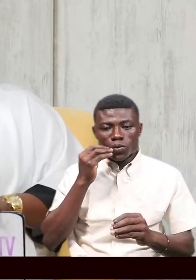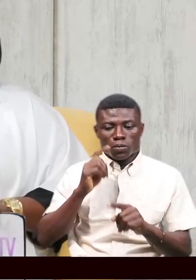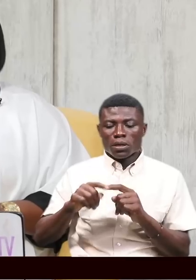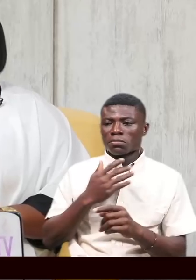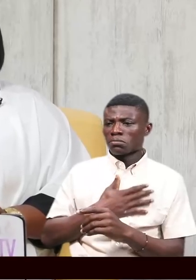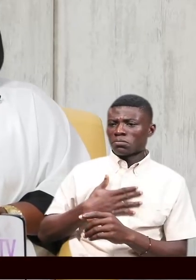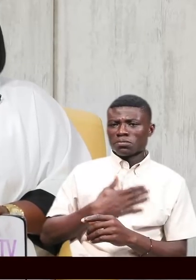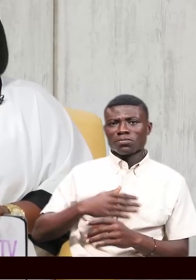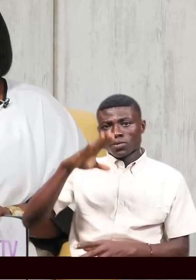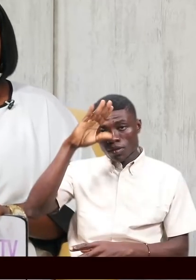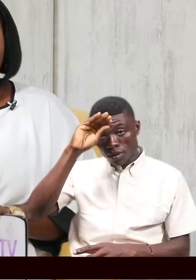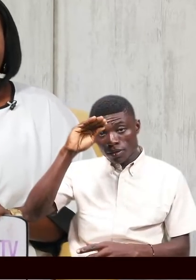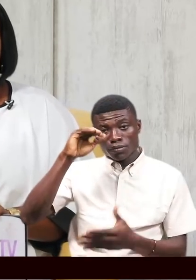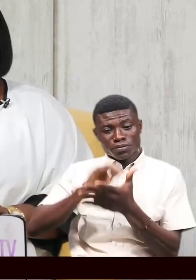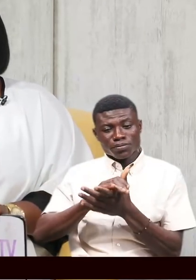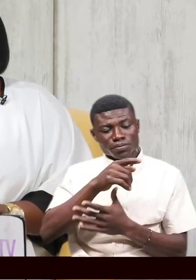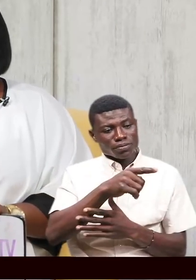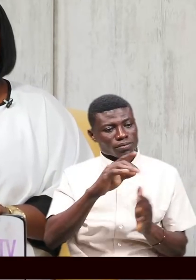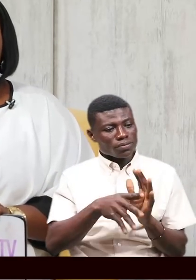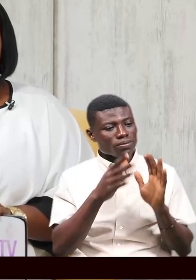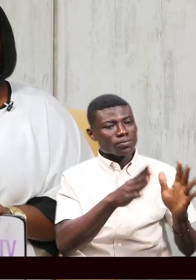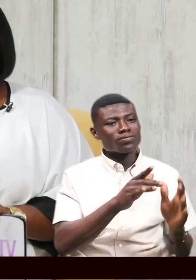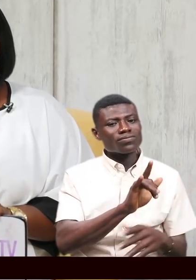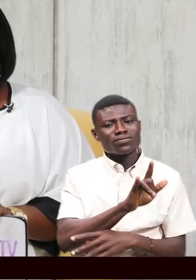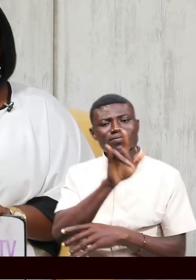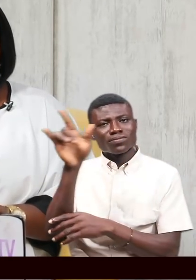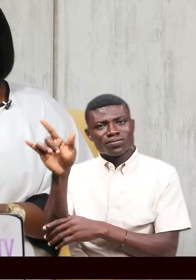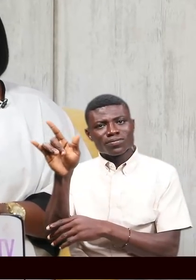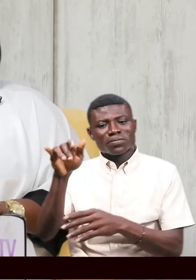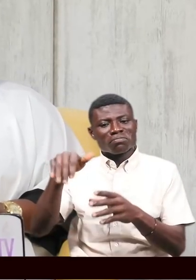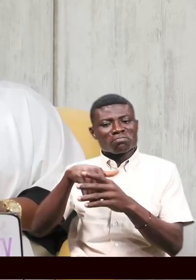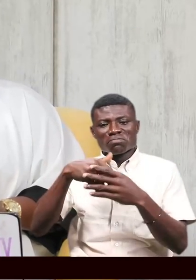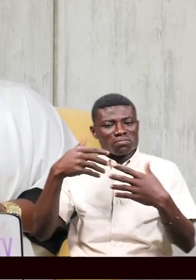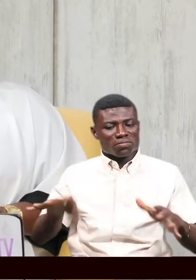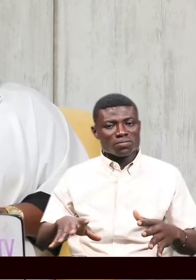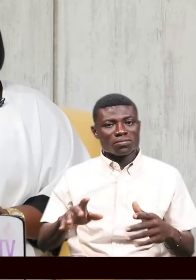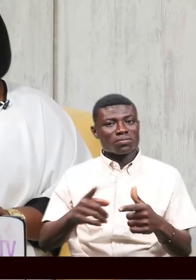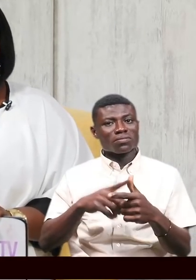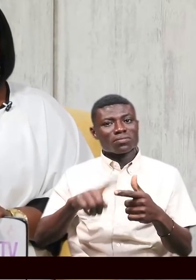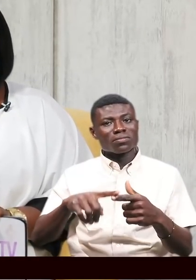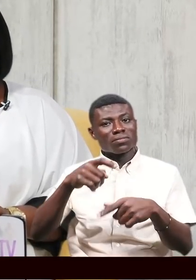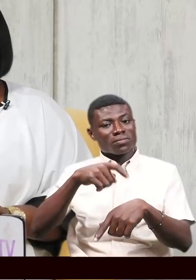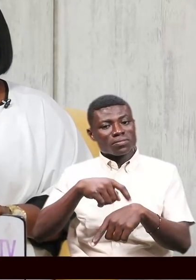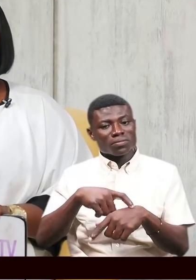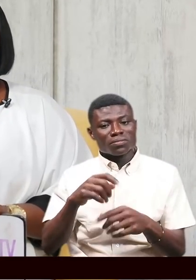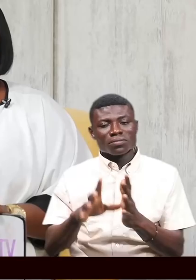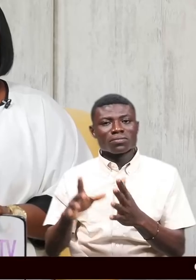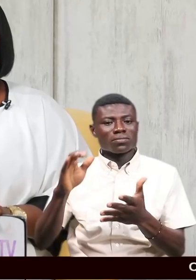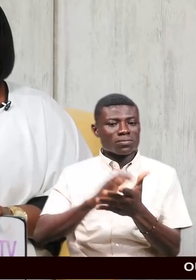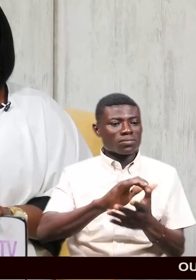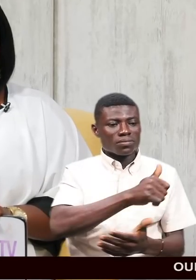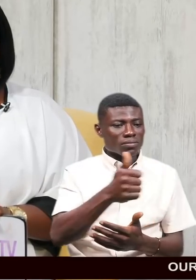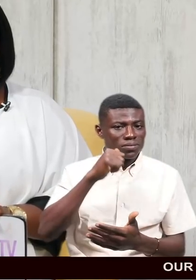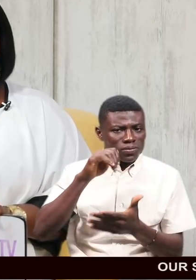wo obema waro no jaho to kwine under ordinance. The next moment no ababe wari